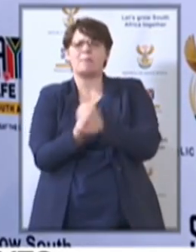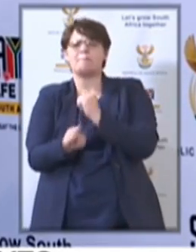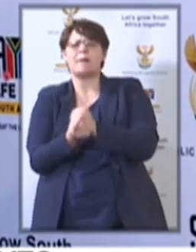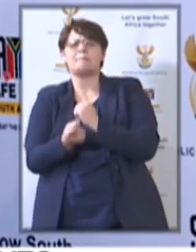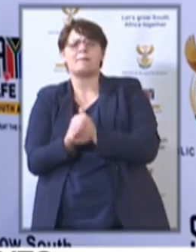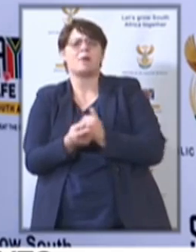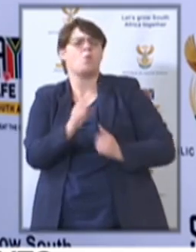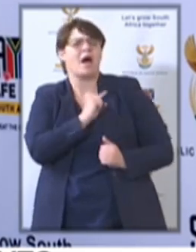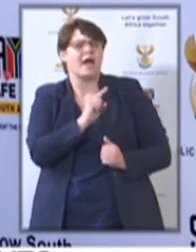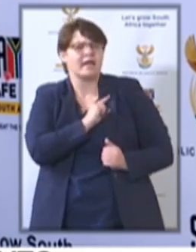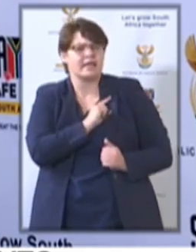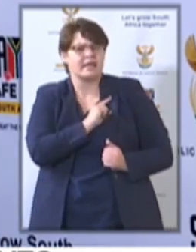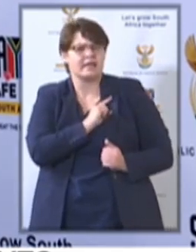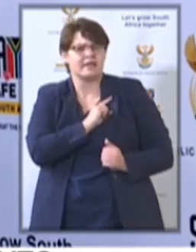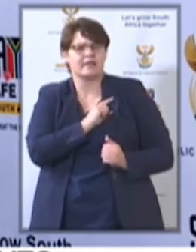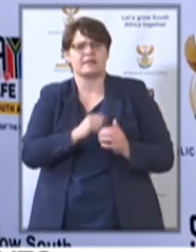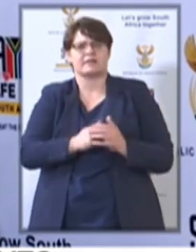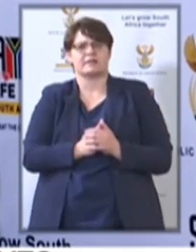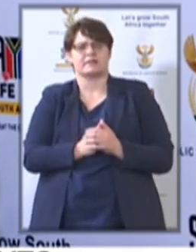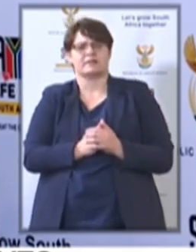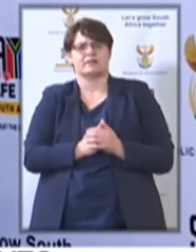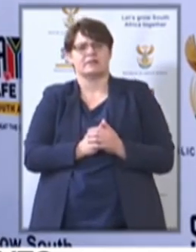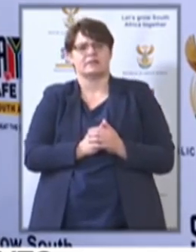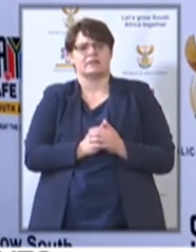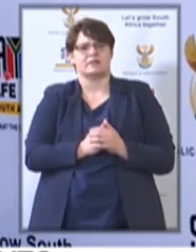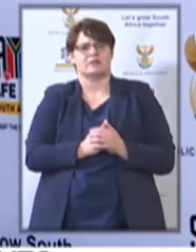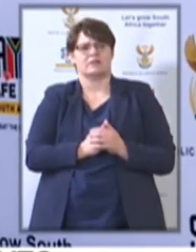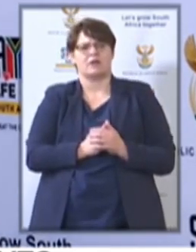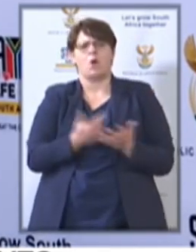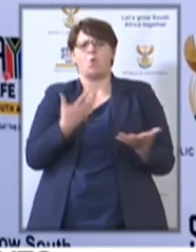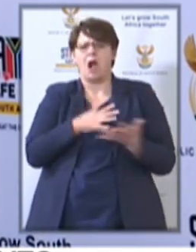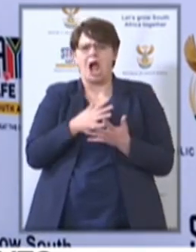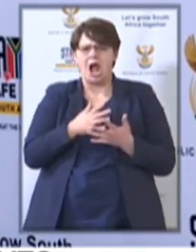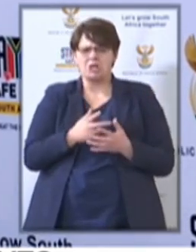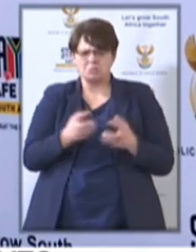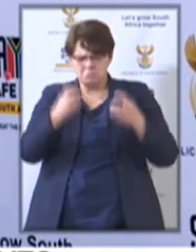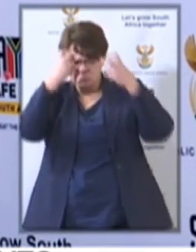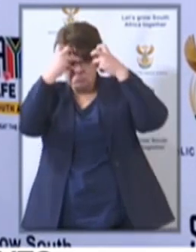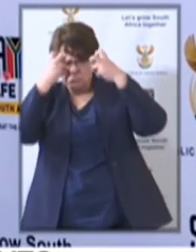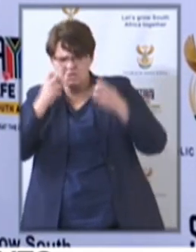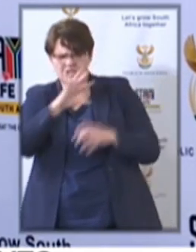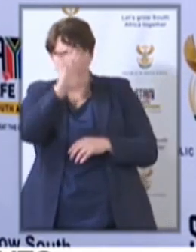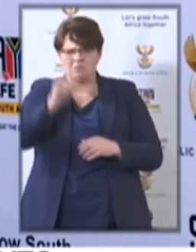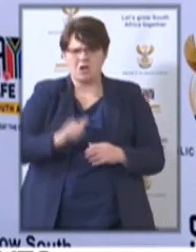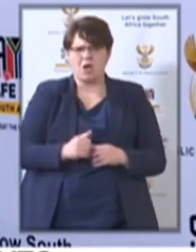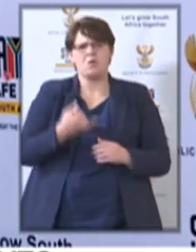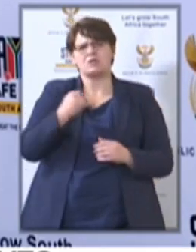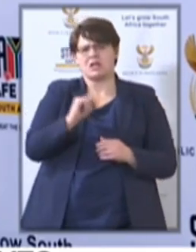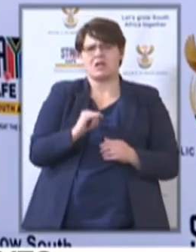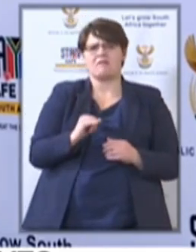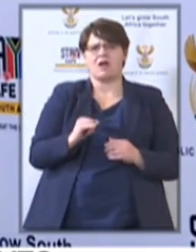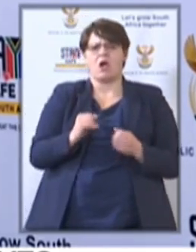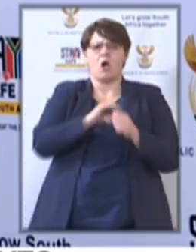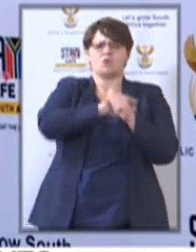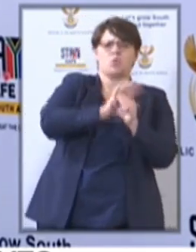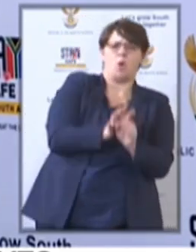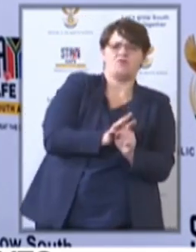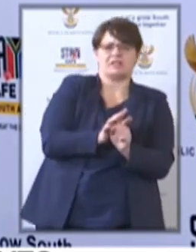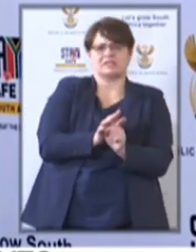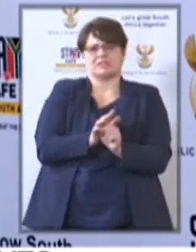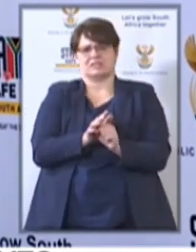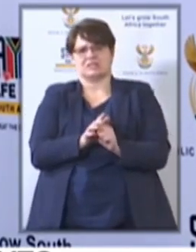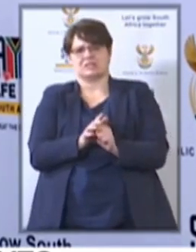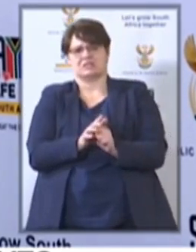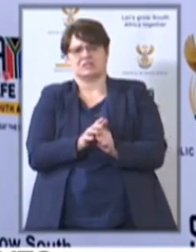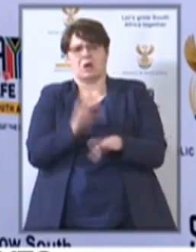issues, by the way, because also we don't want to be a gloomy South Africa that since we are in the midst of